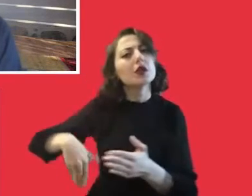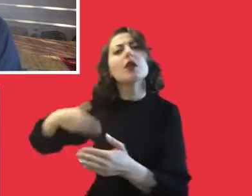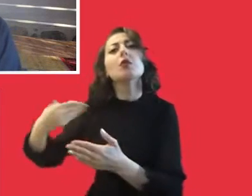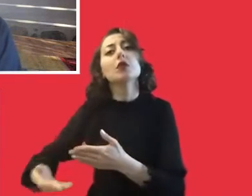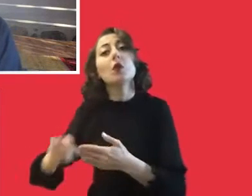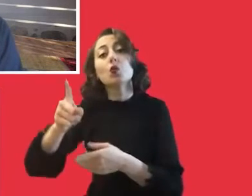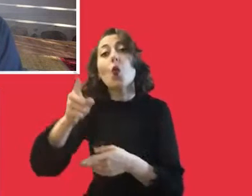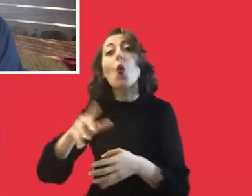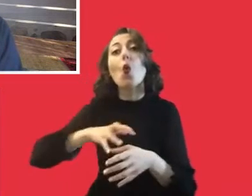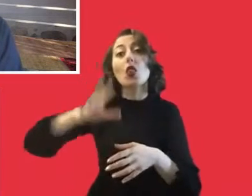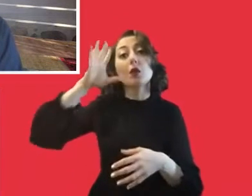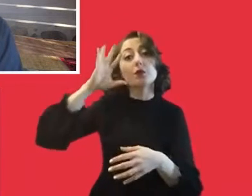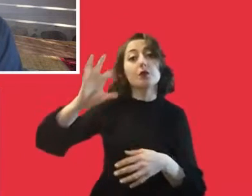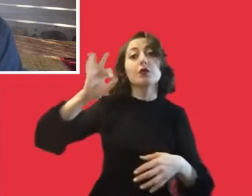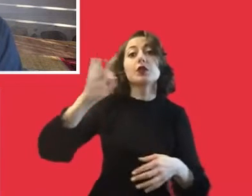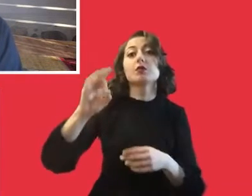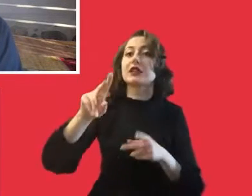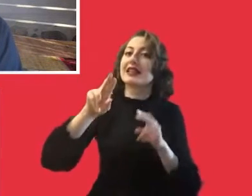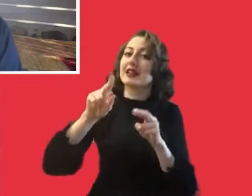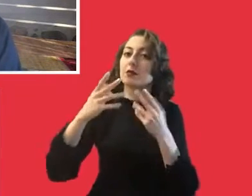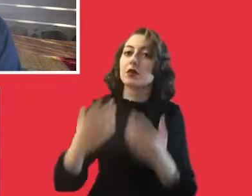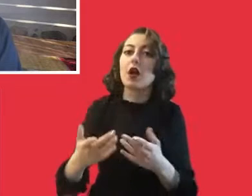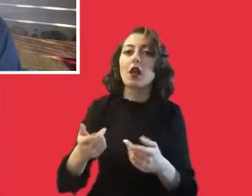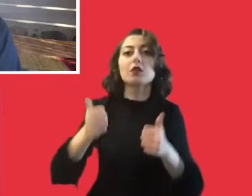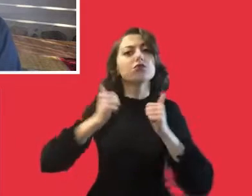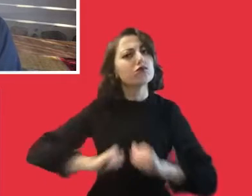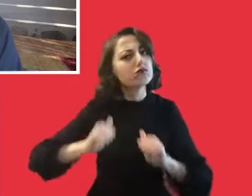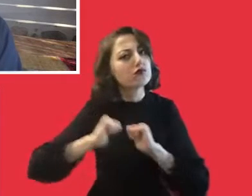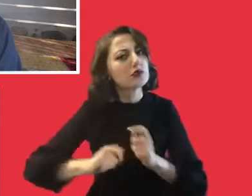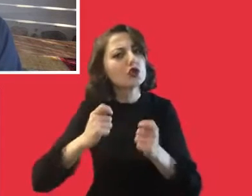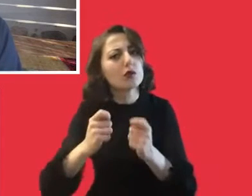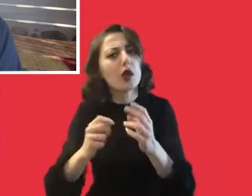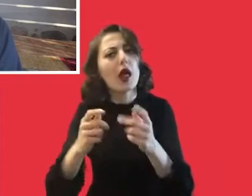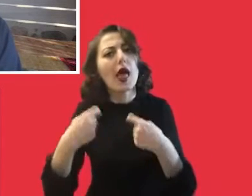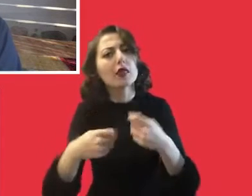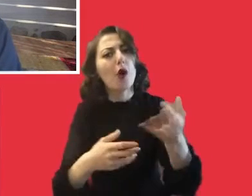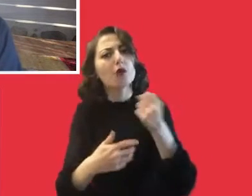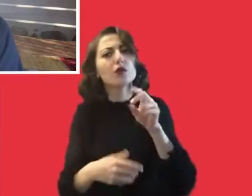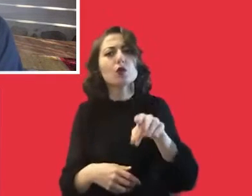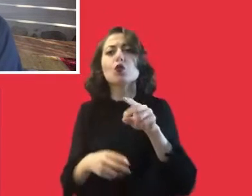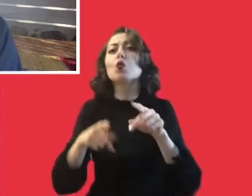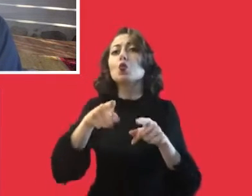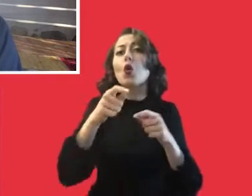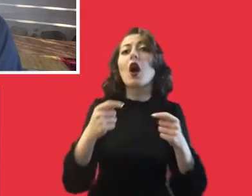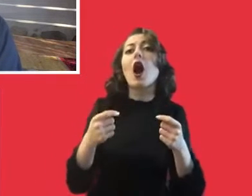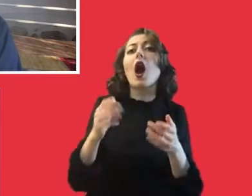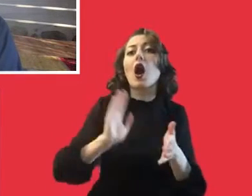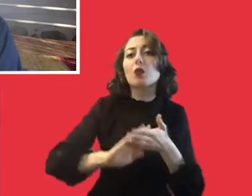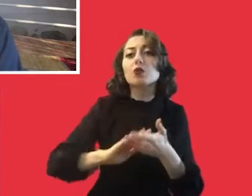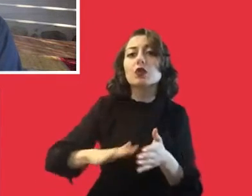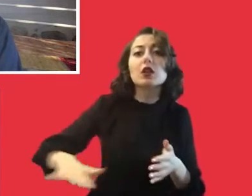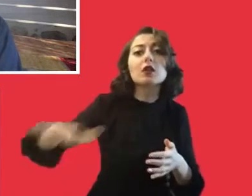taking control of the basketball, and with the other branches we have other entrepreneurs. They are